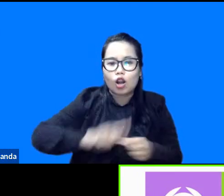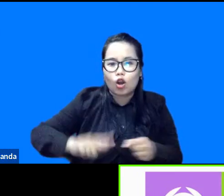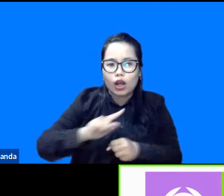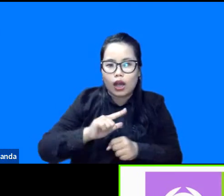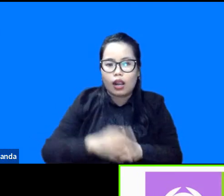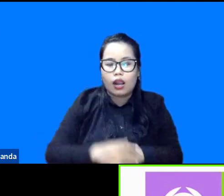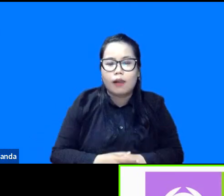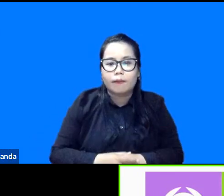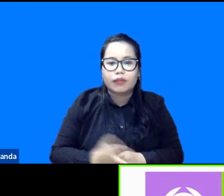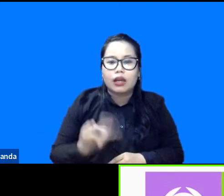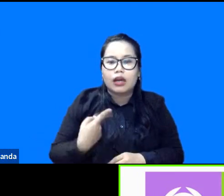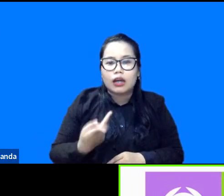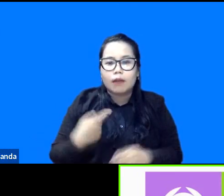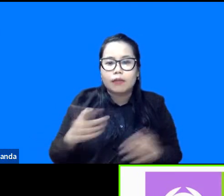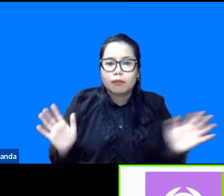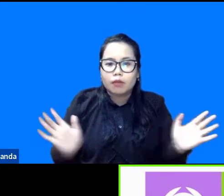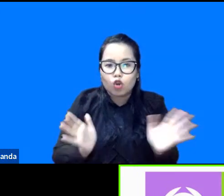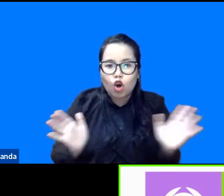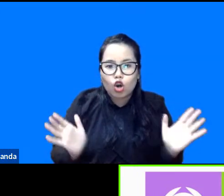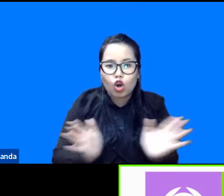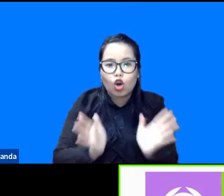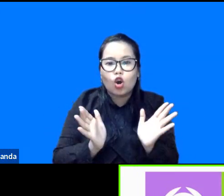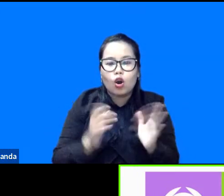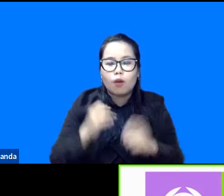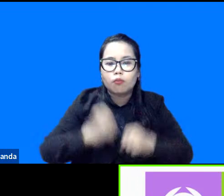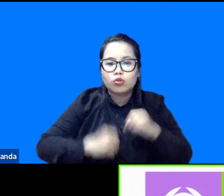encourage the companies and also